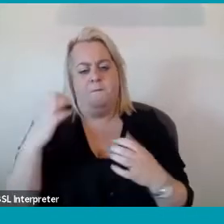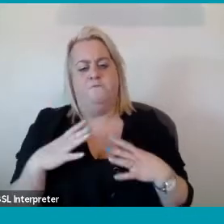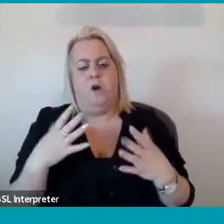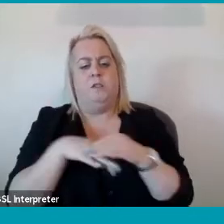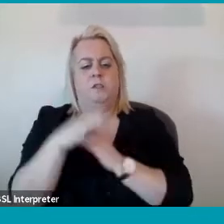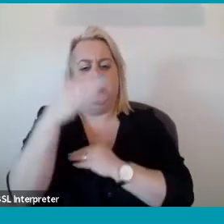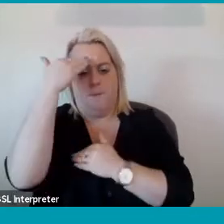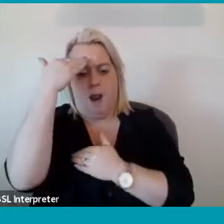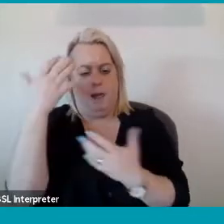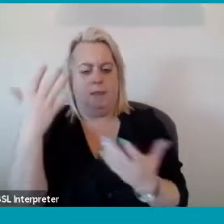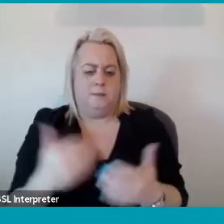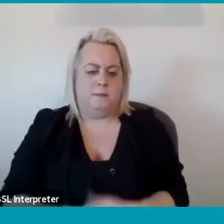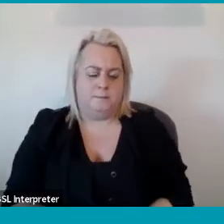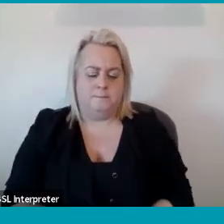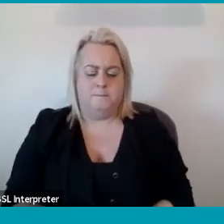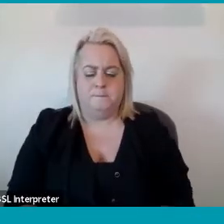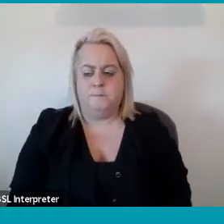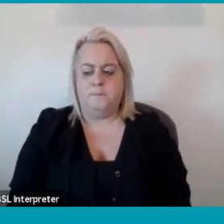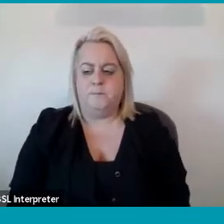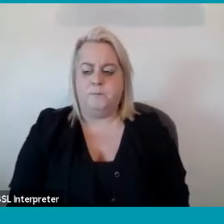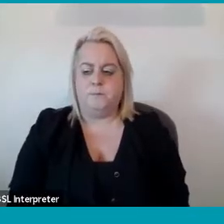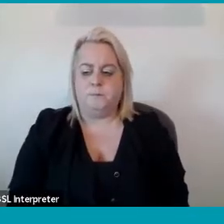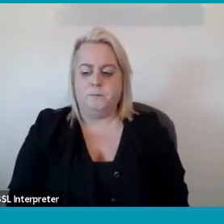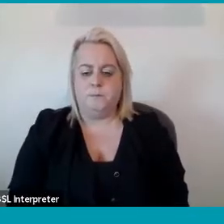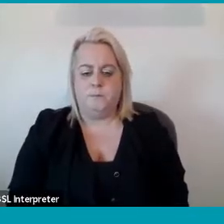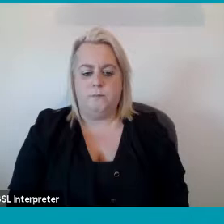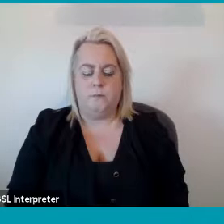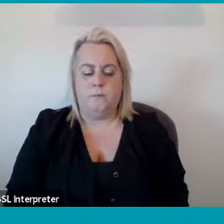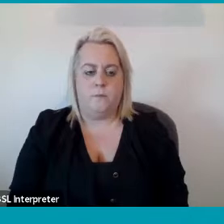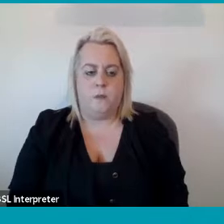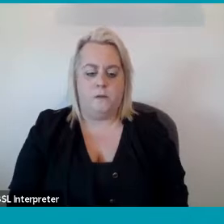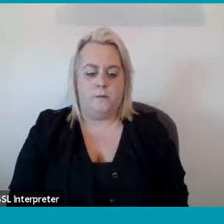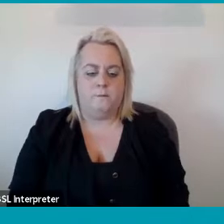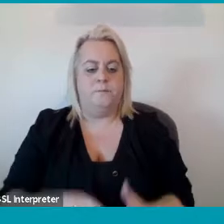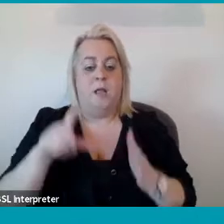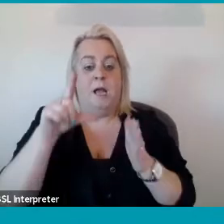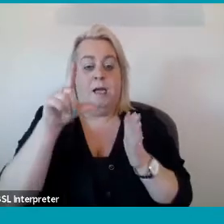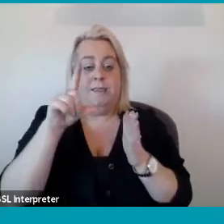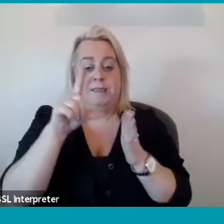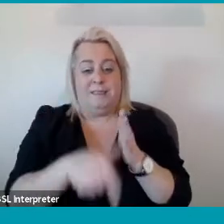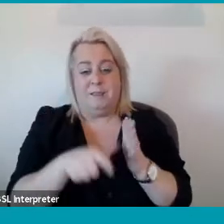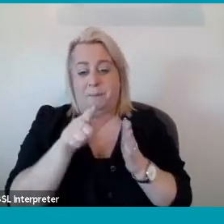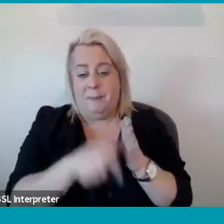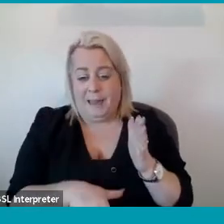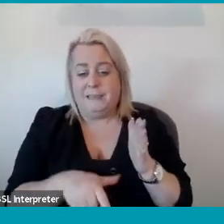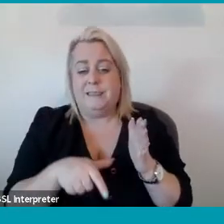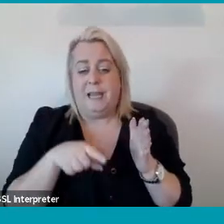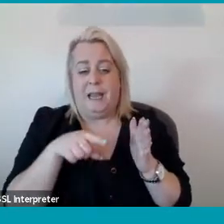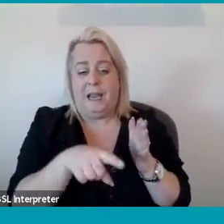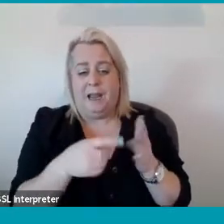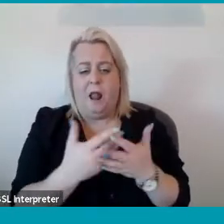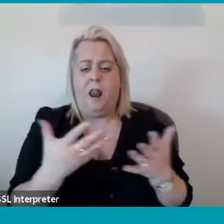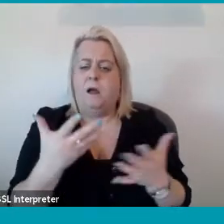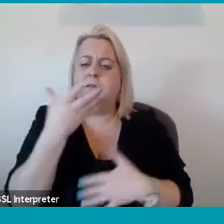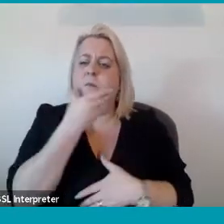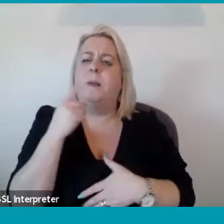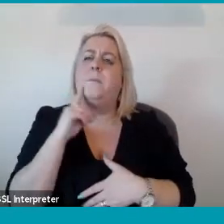later on in this webinar. So typically, disability has been seen very much as a medical